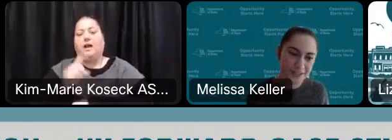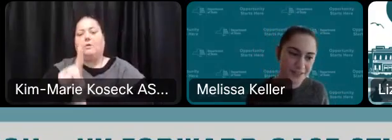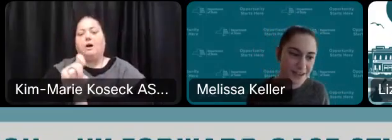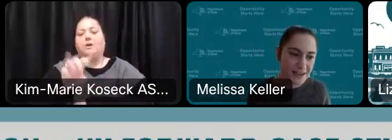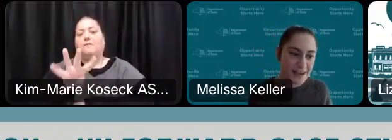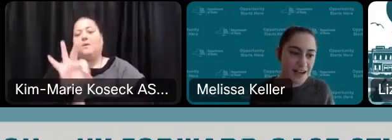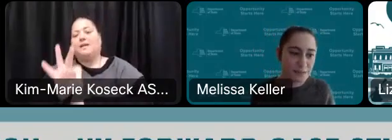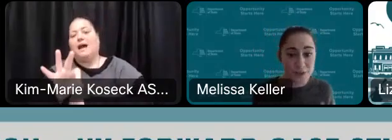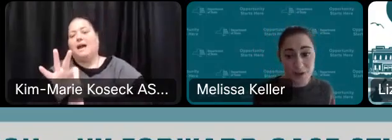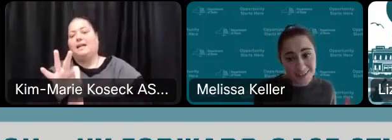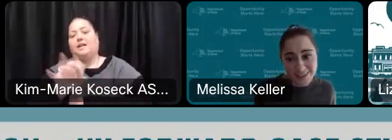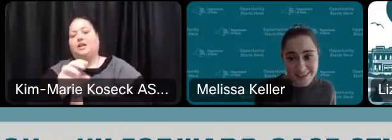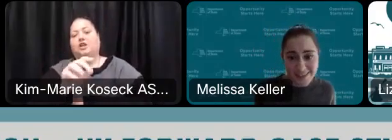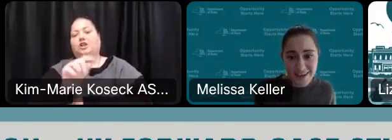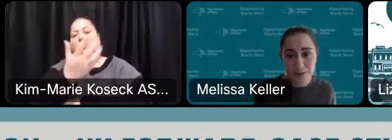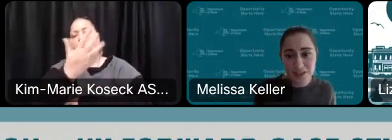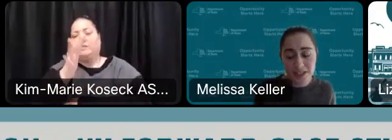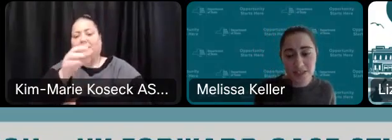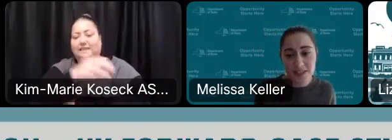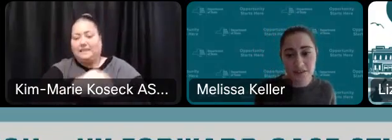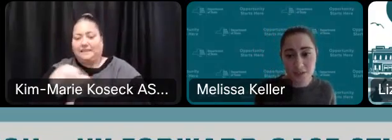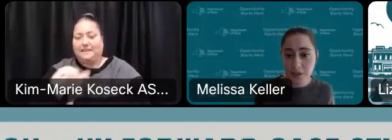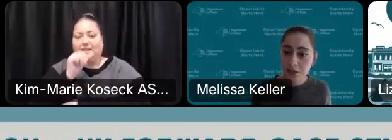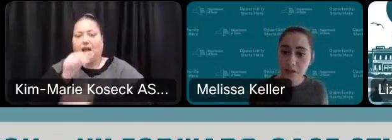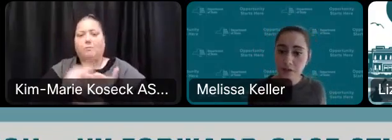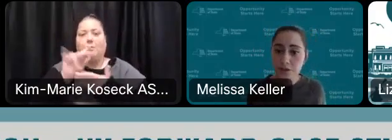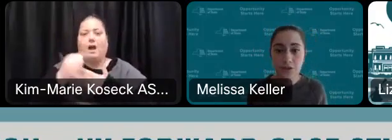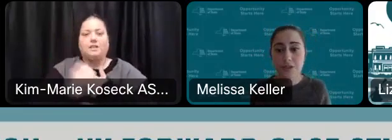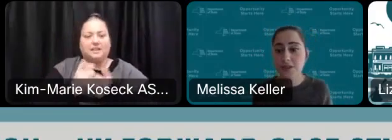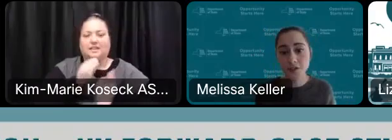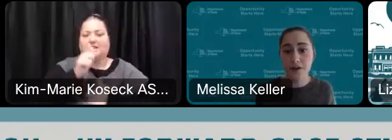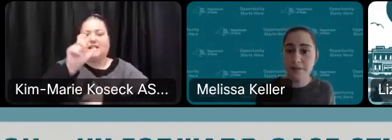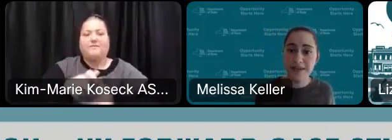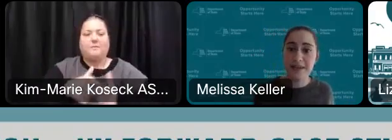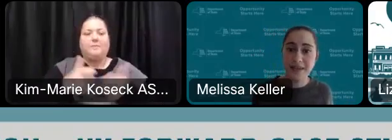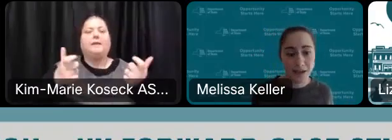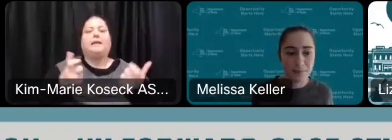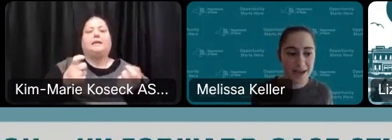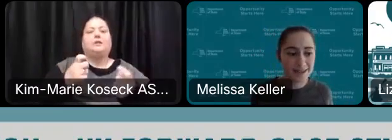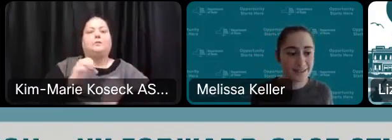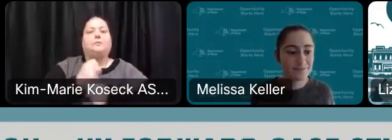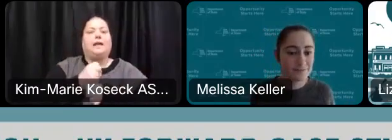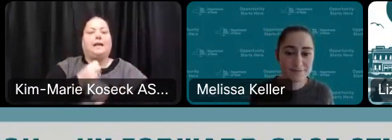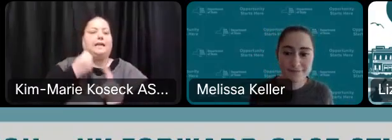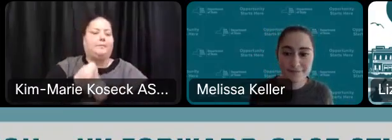years. So as you can see, a project doesn't have to be huge to really start making an